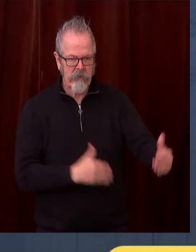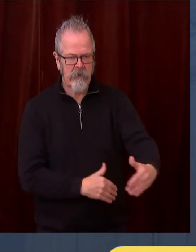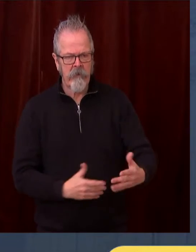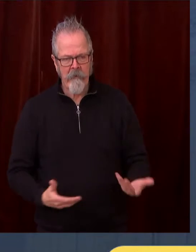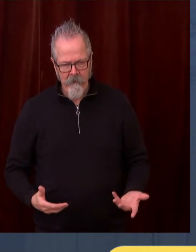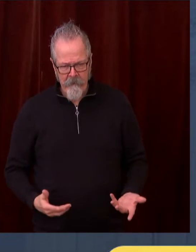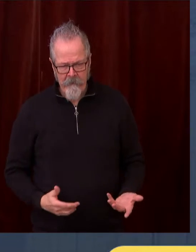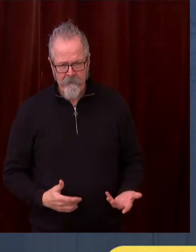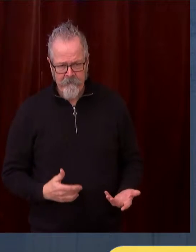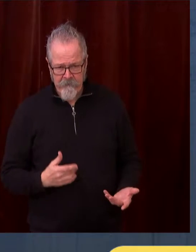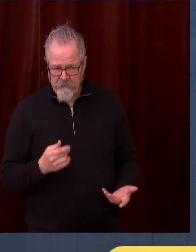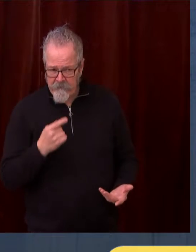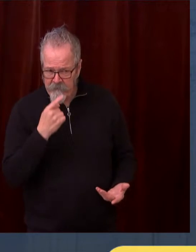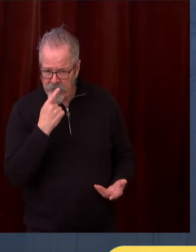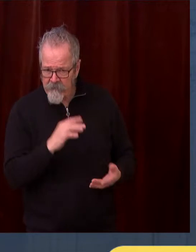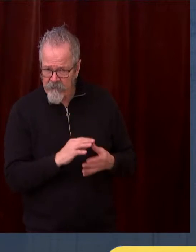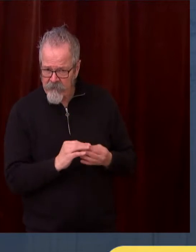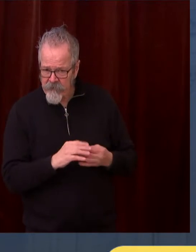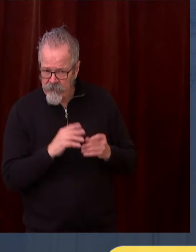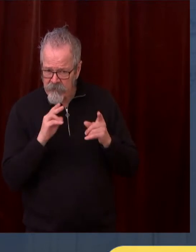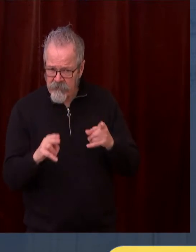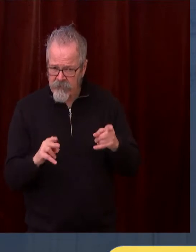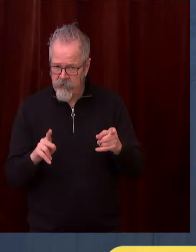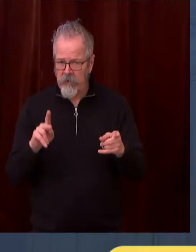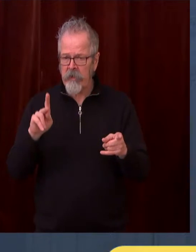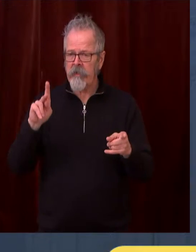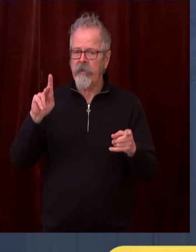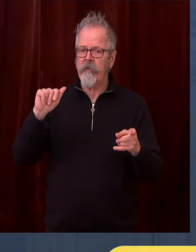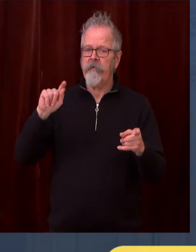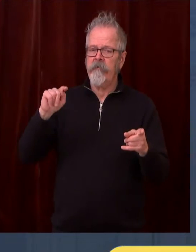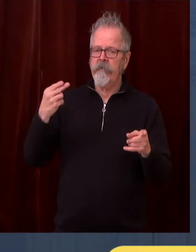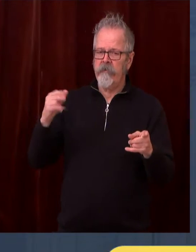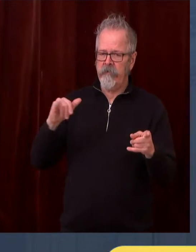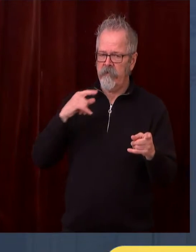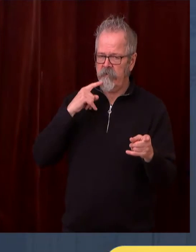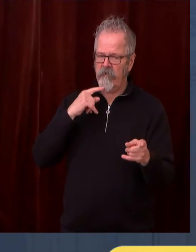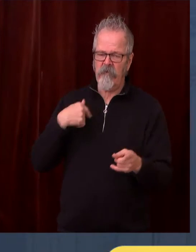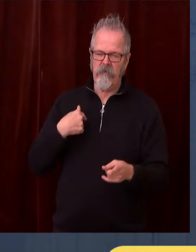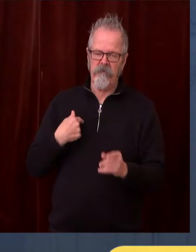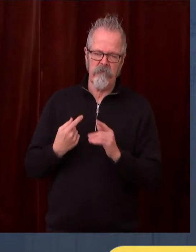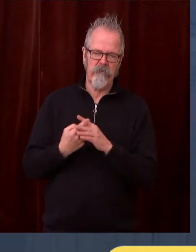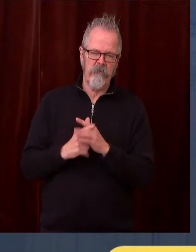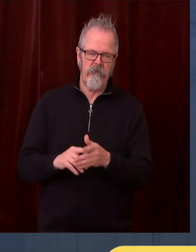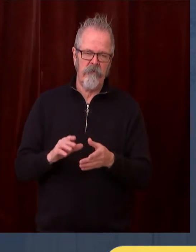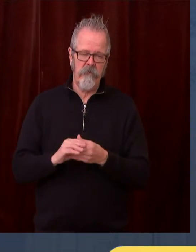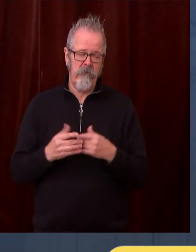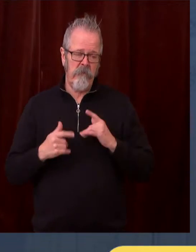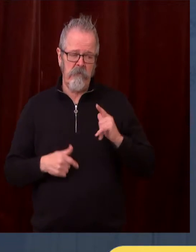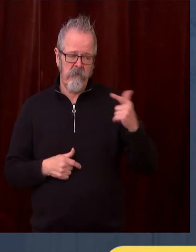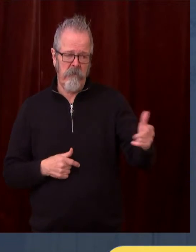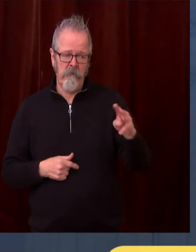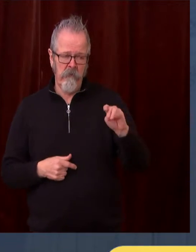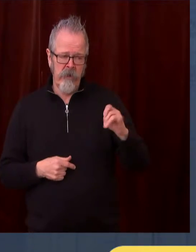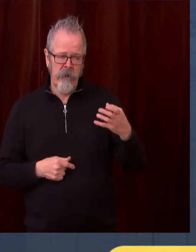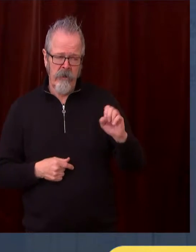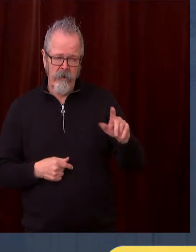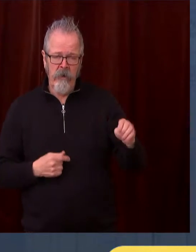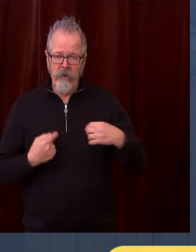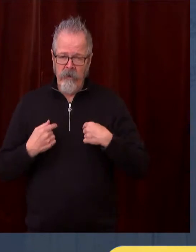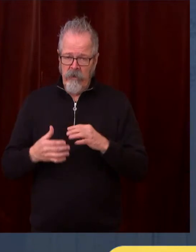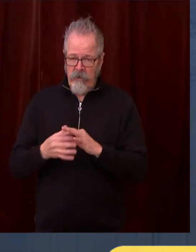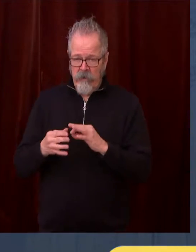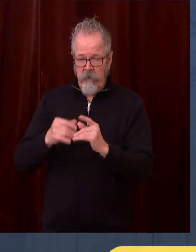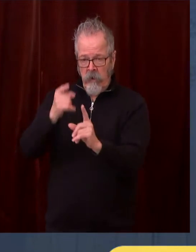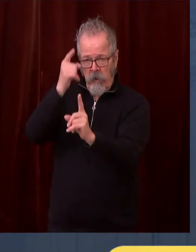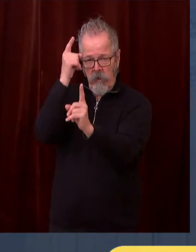Well, I can start, and then Michelle, you can jump in if you have other information. I think ultimately our goal is to